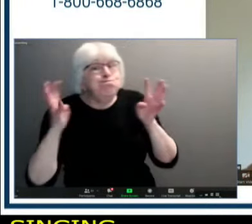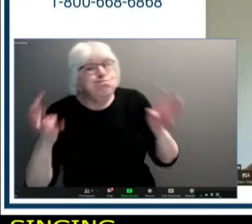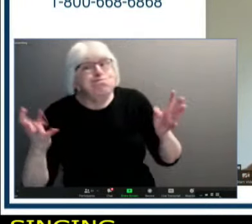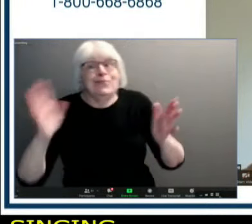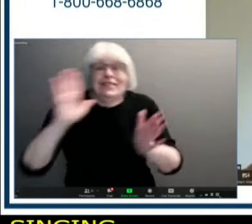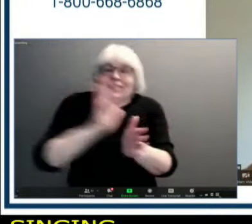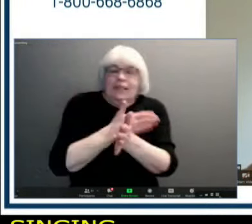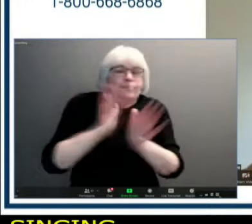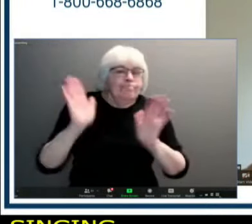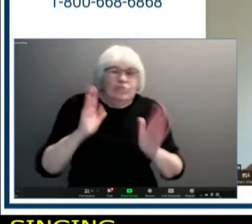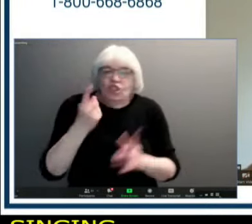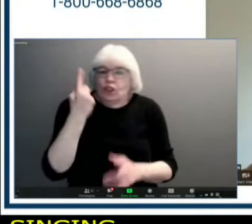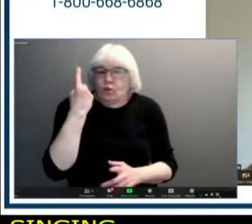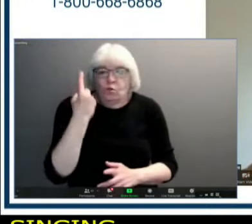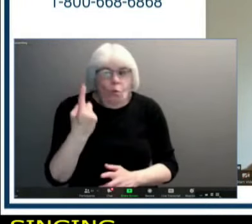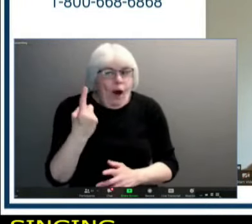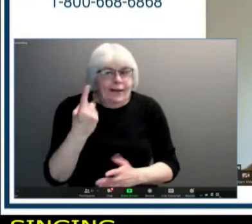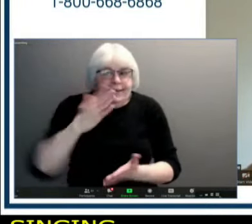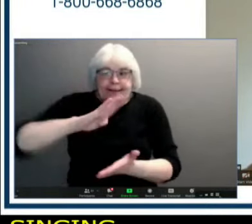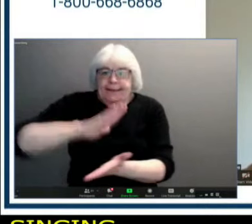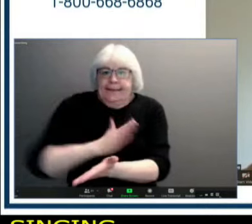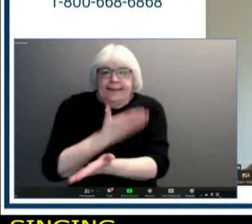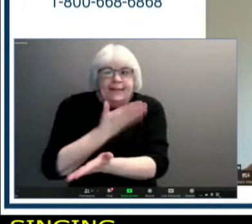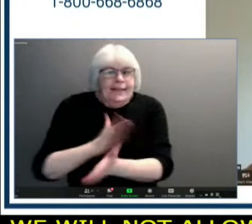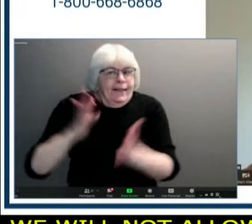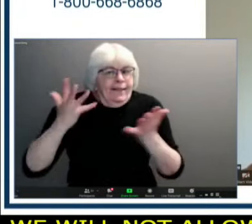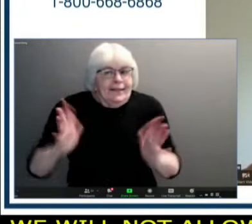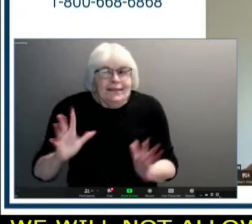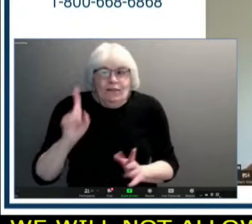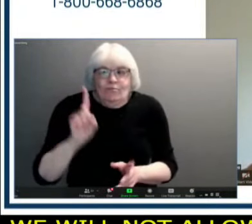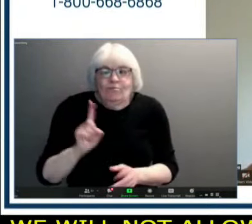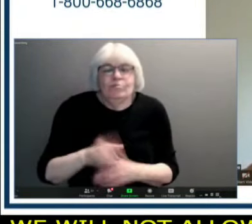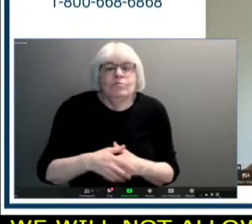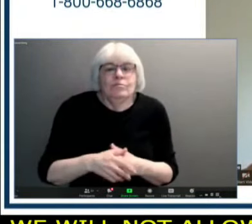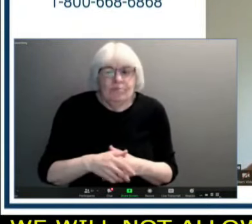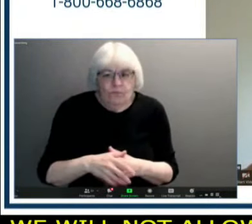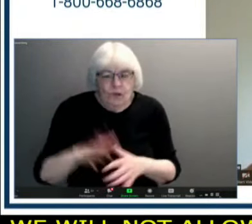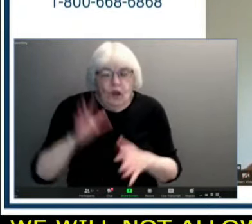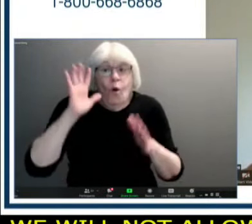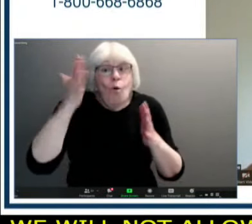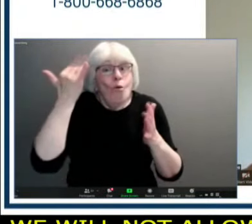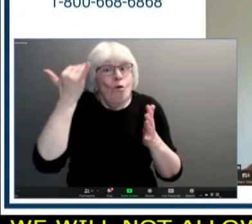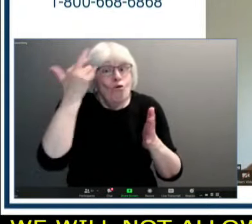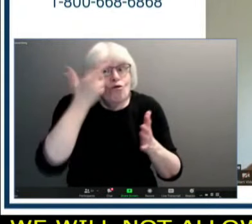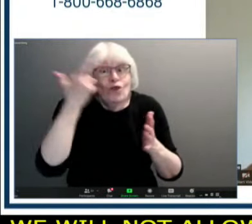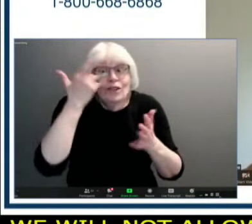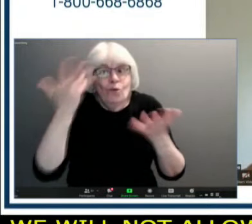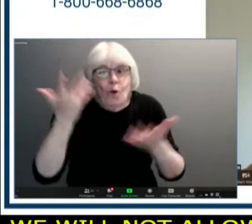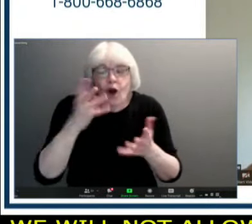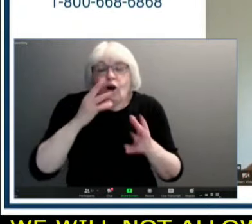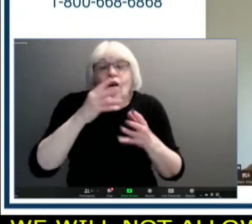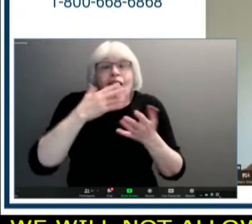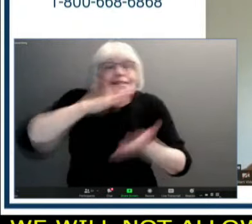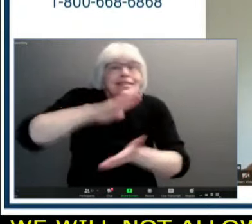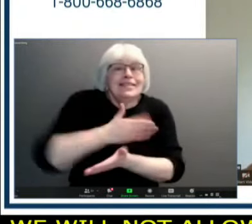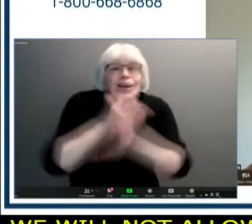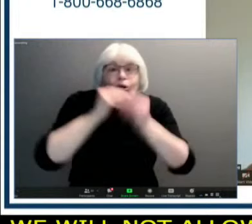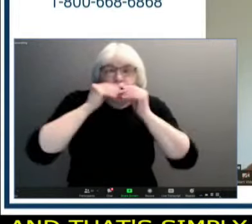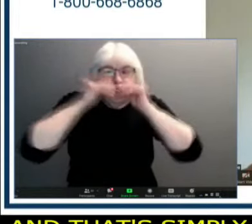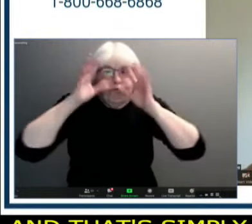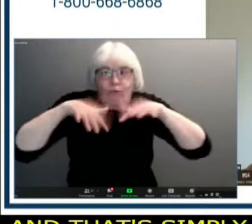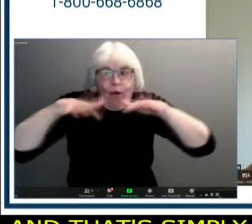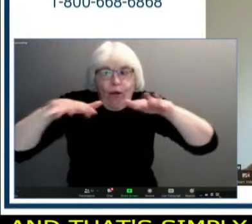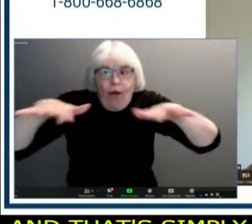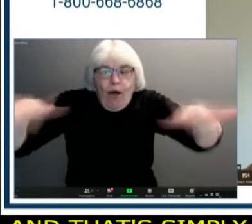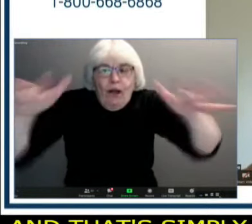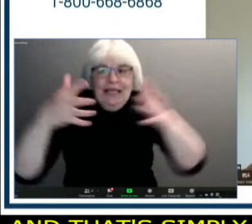singing significantly increases the likelihood of spread of a virus into shared airspace. And